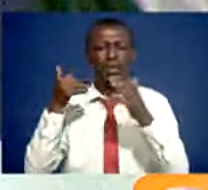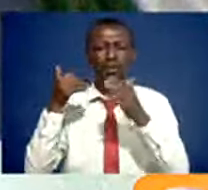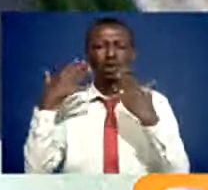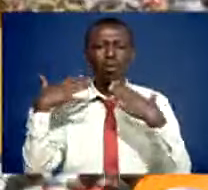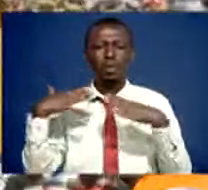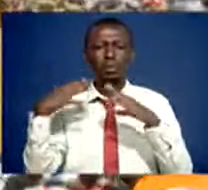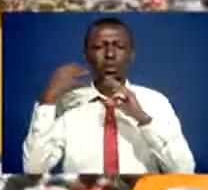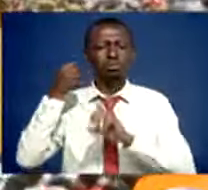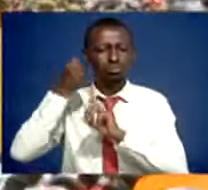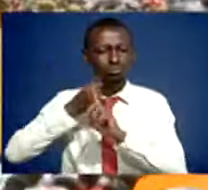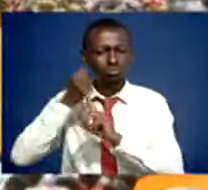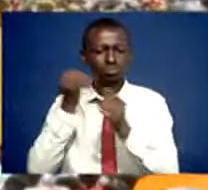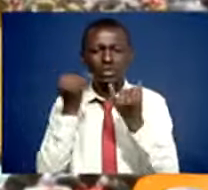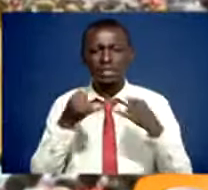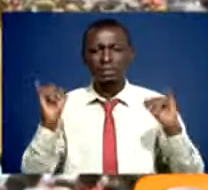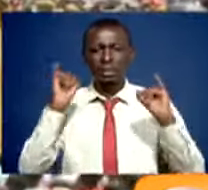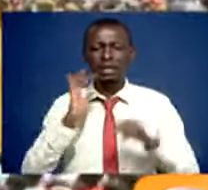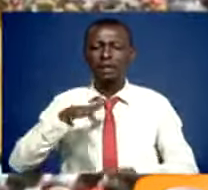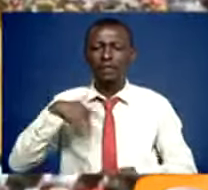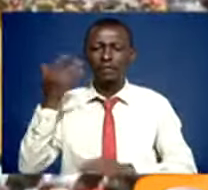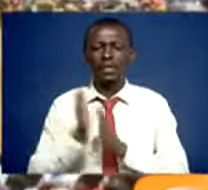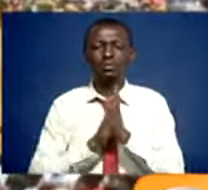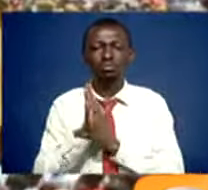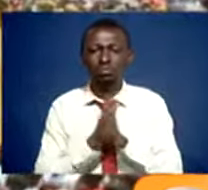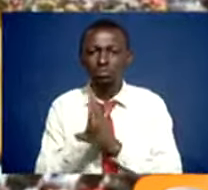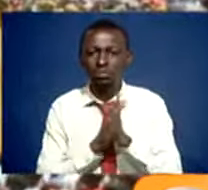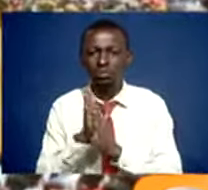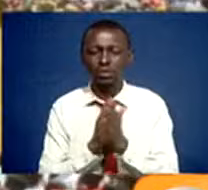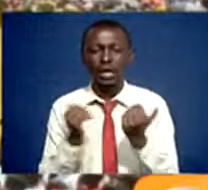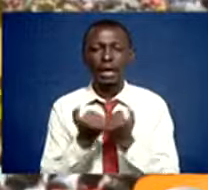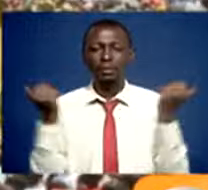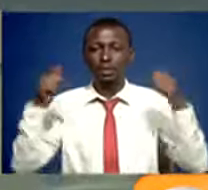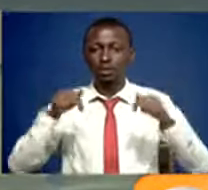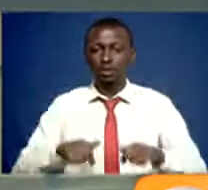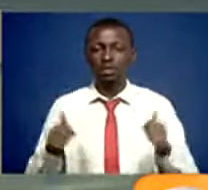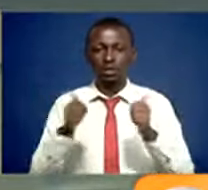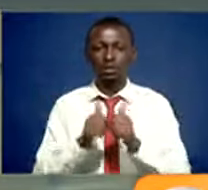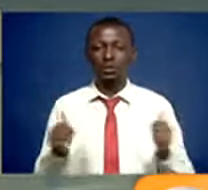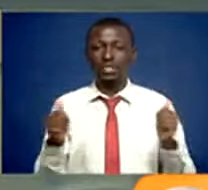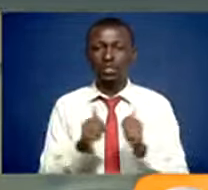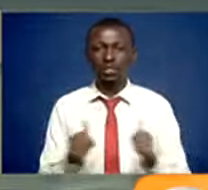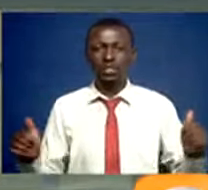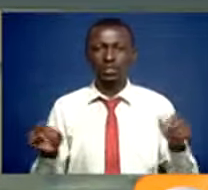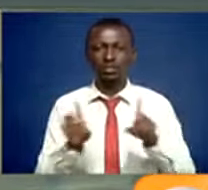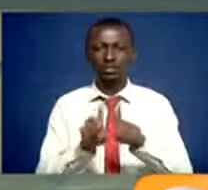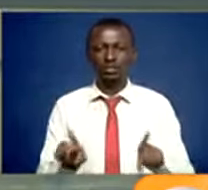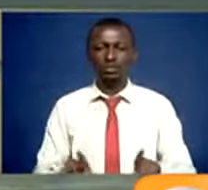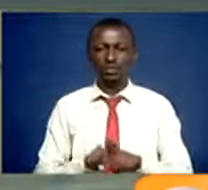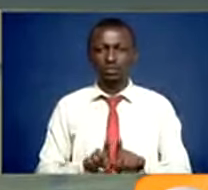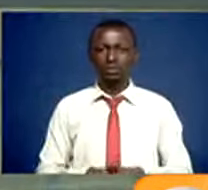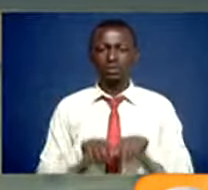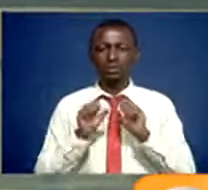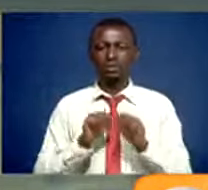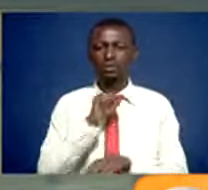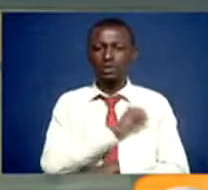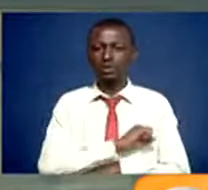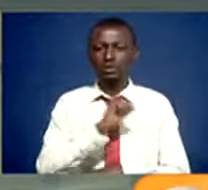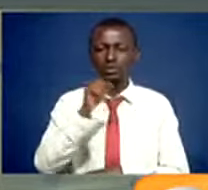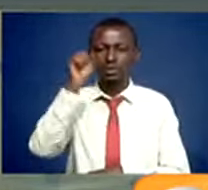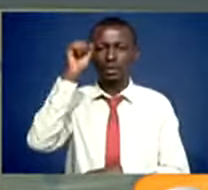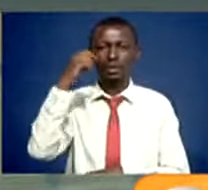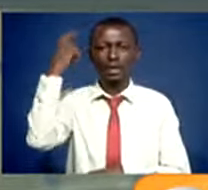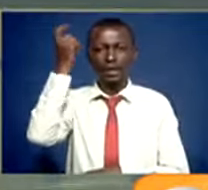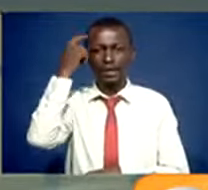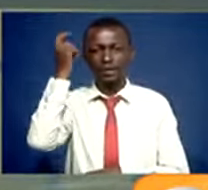ago are not only alive today, but they are also the bright flame that sets our souls and minds